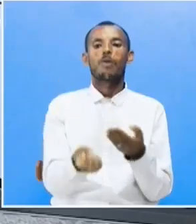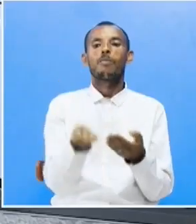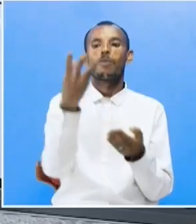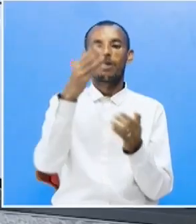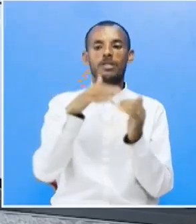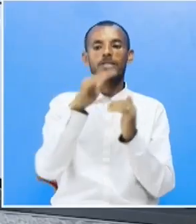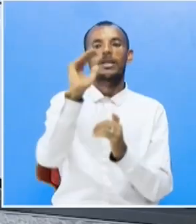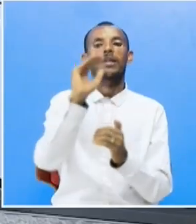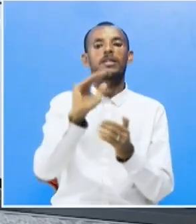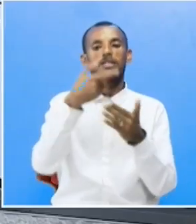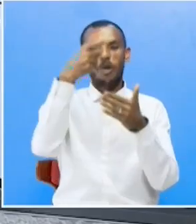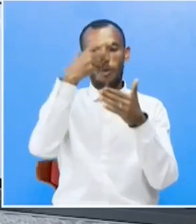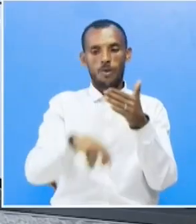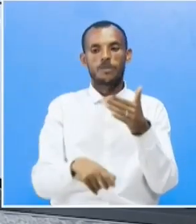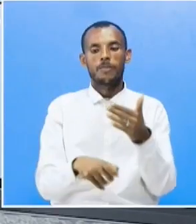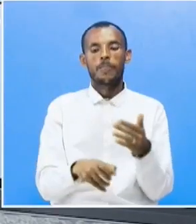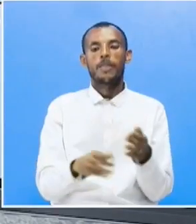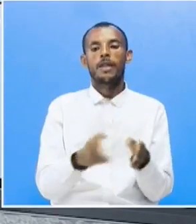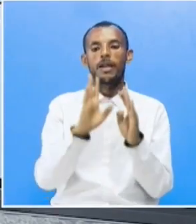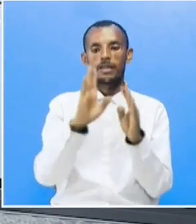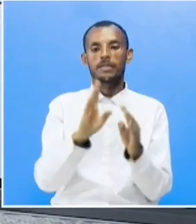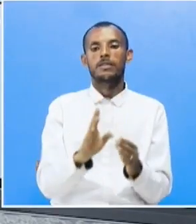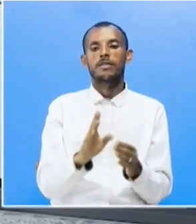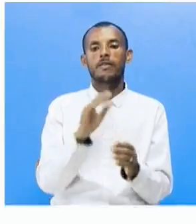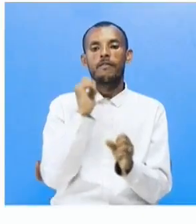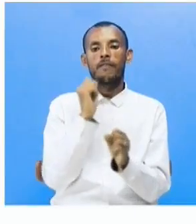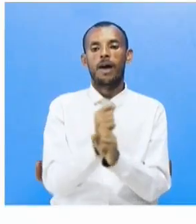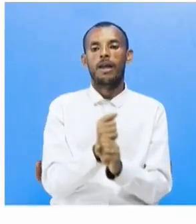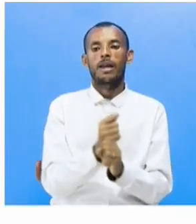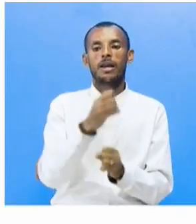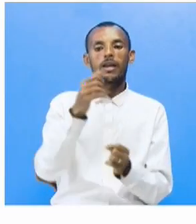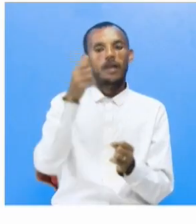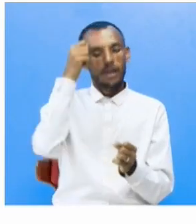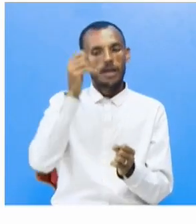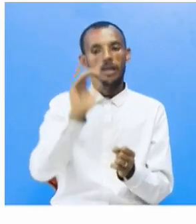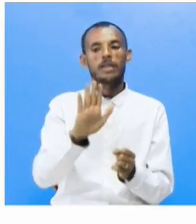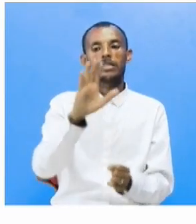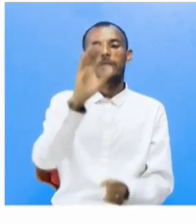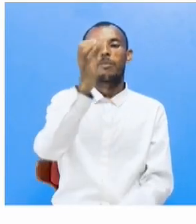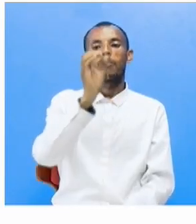profit. So, let's find his profit.